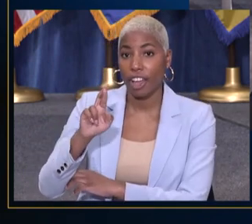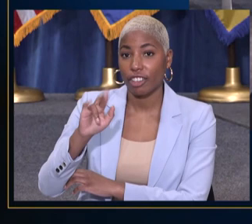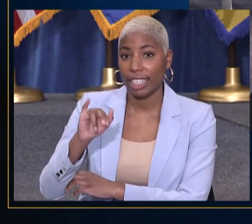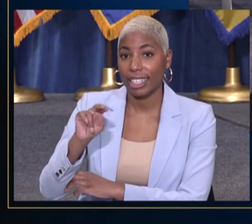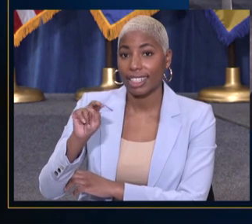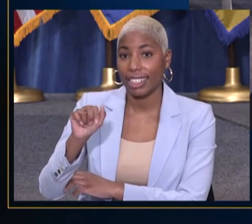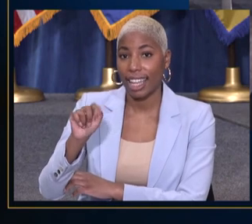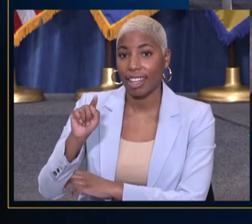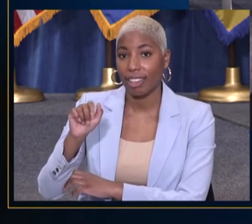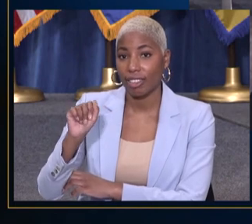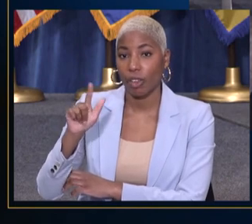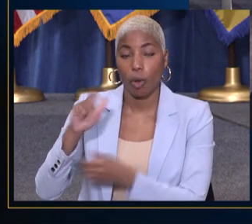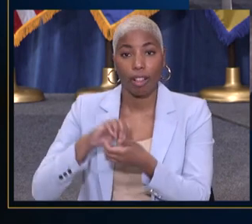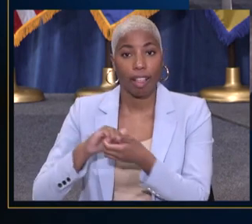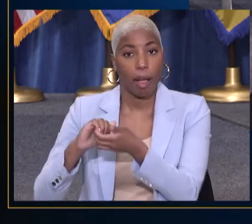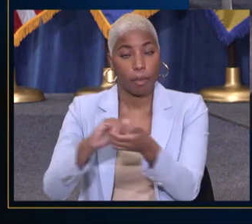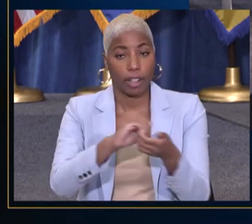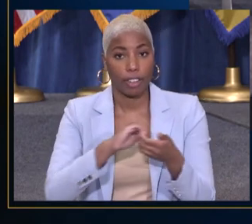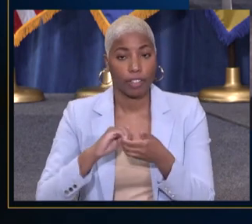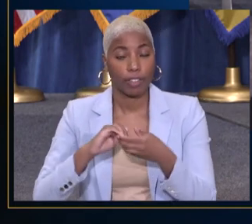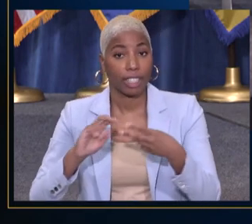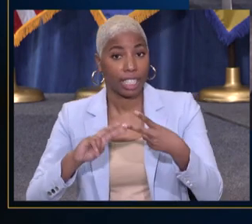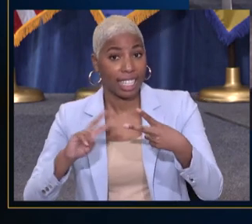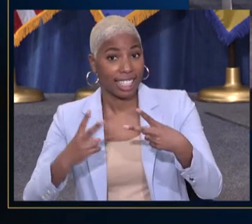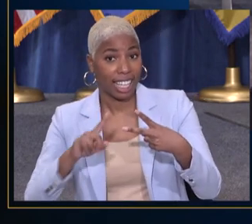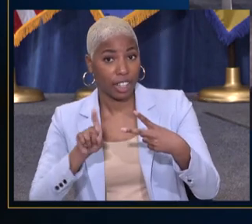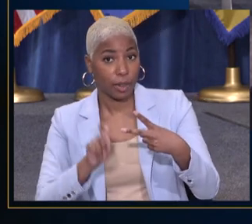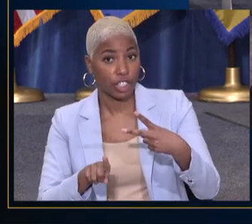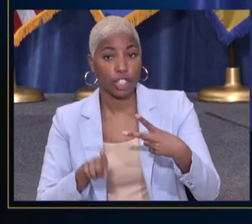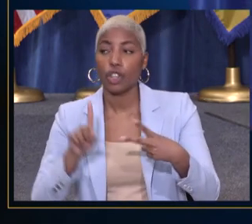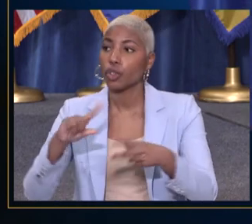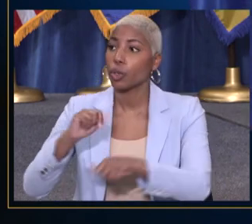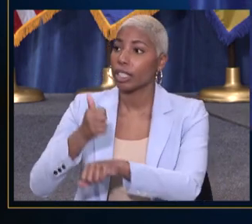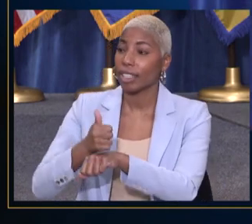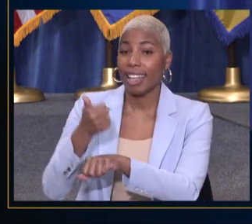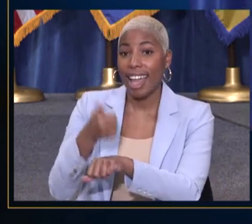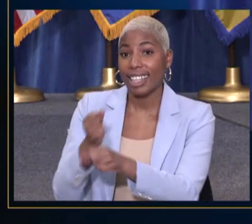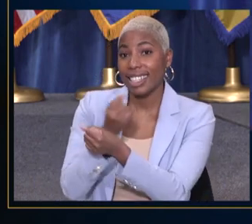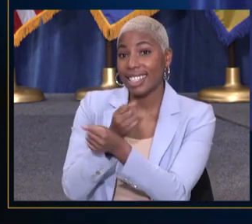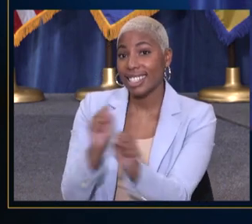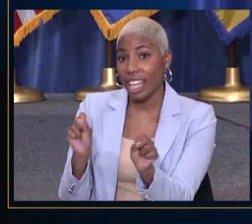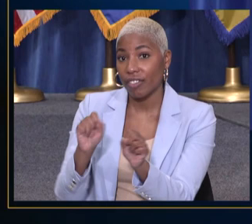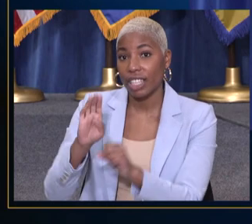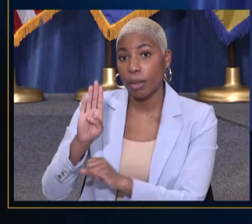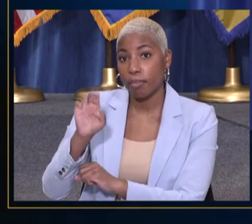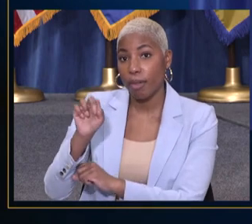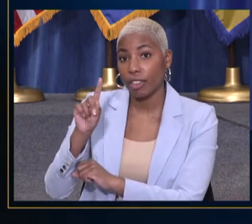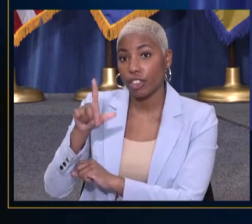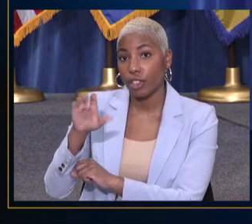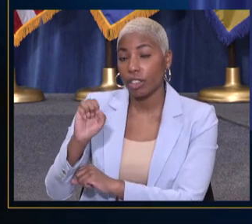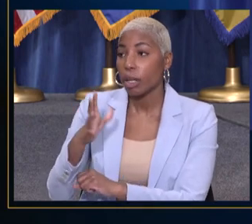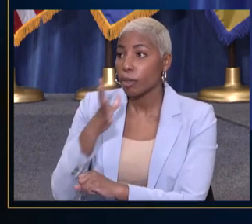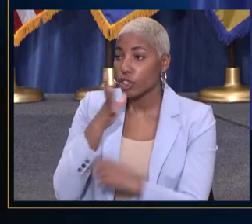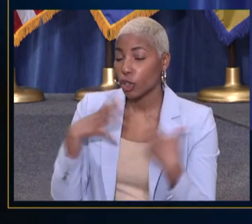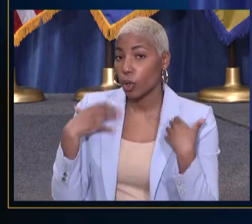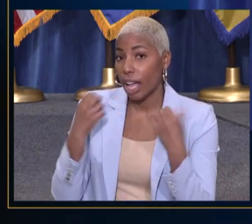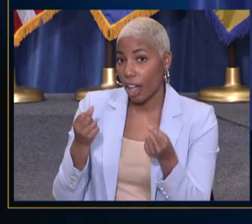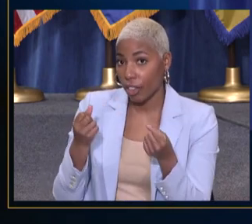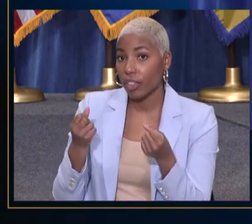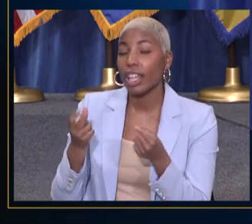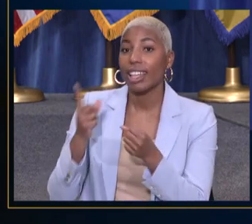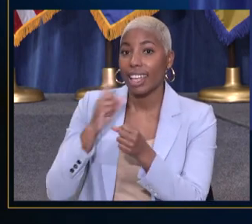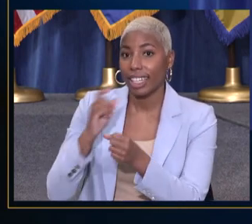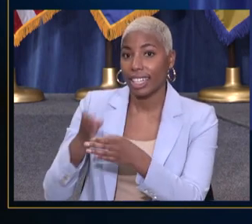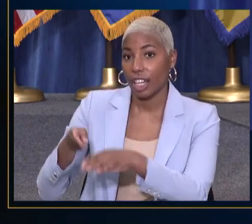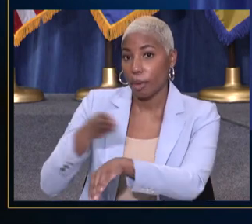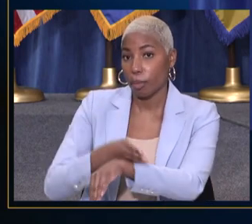the second part of the question is, are you implementing any safety bundles or maternal health bundles that we know can improve the outcomes